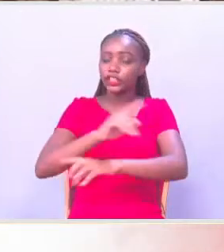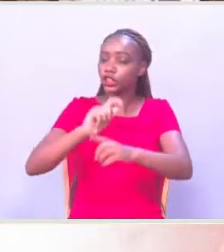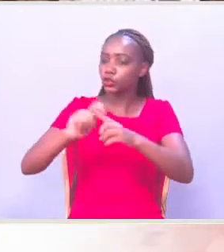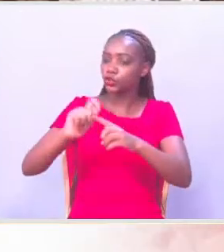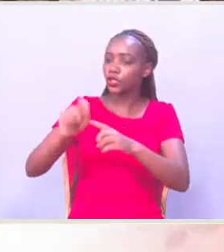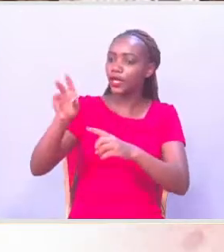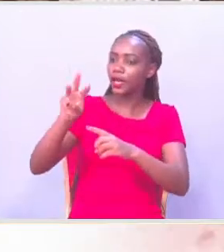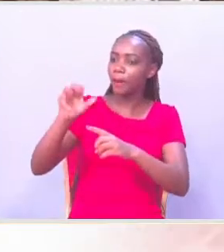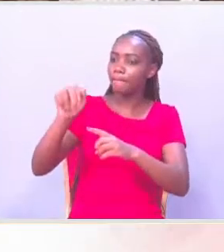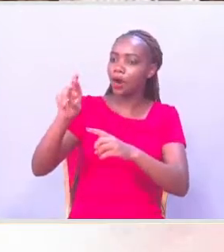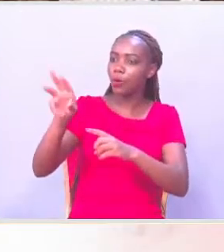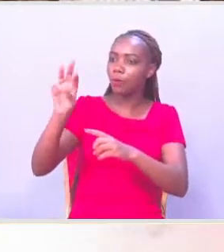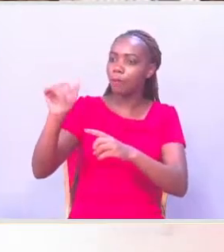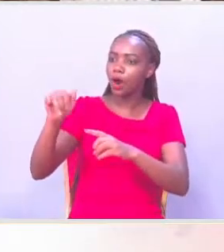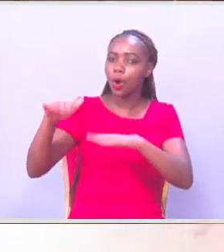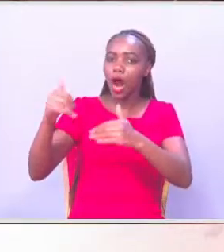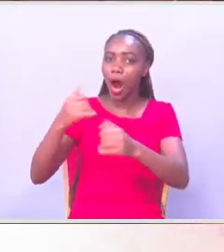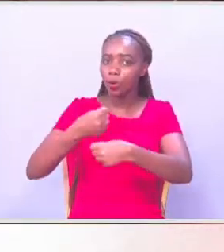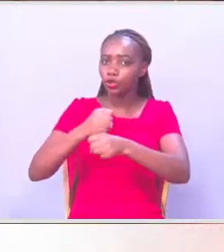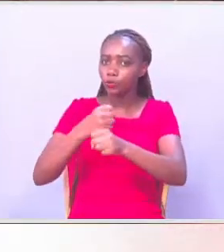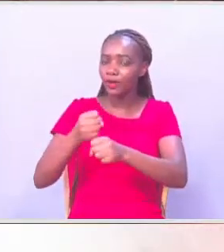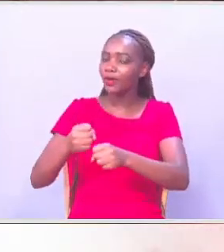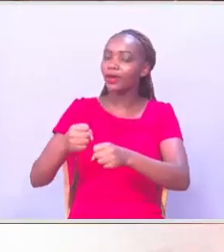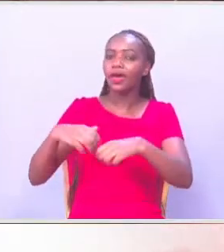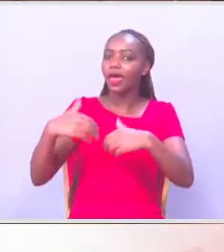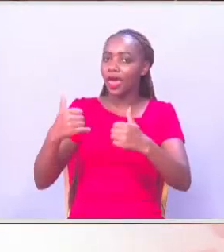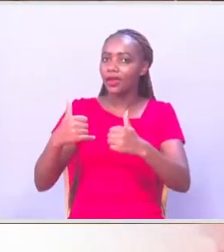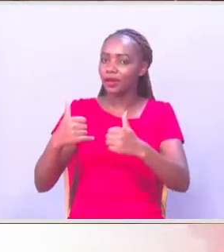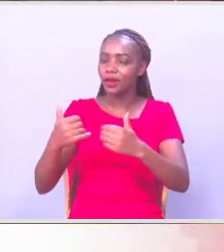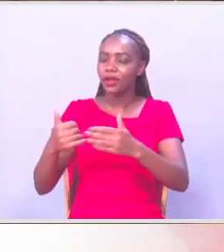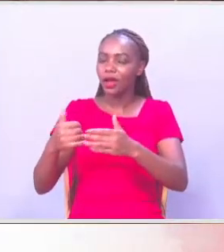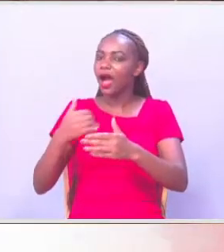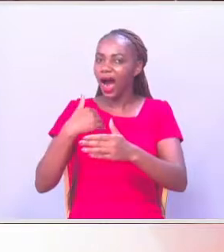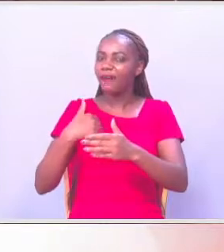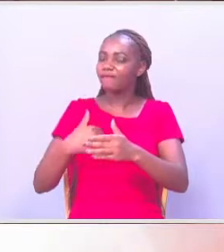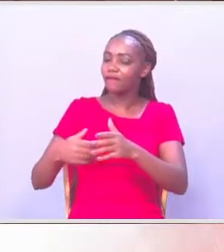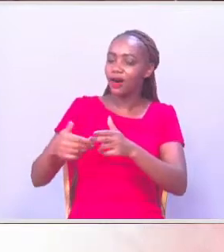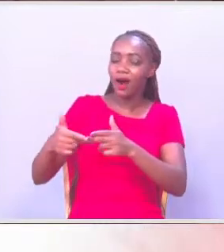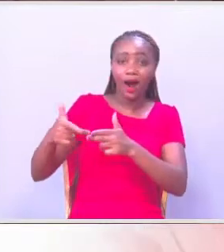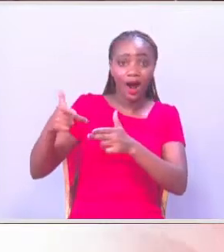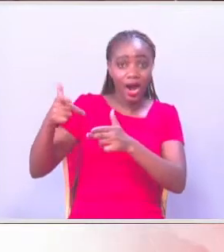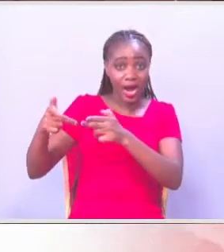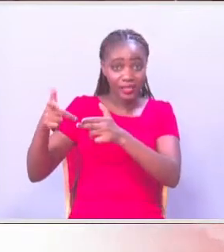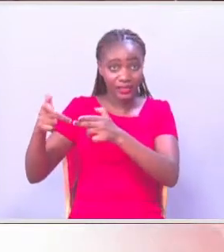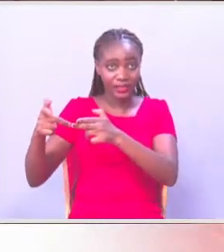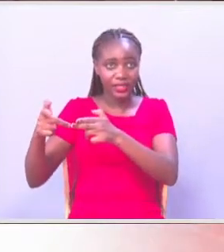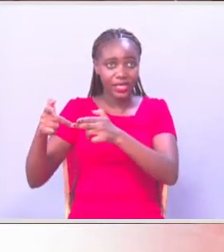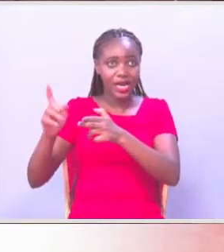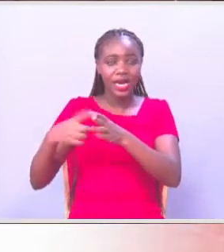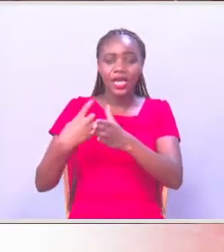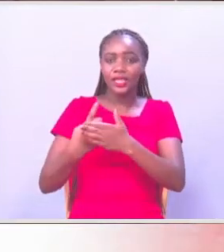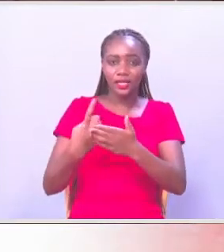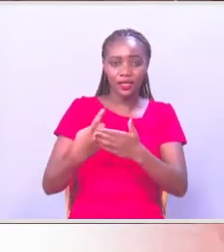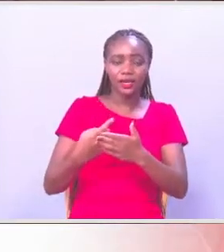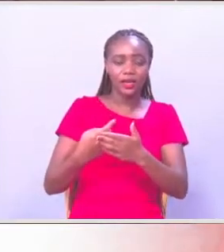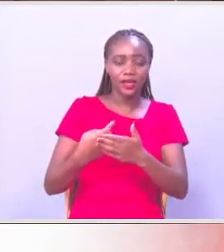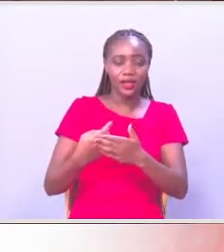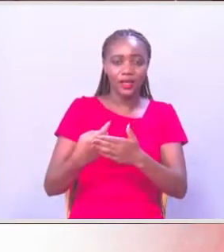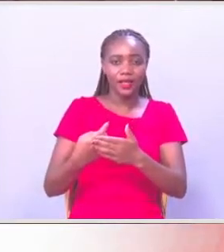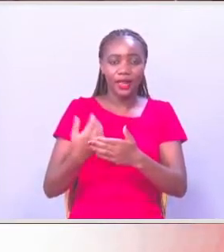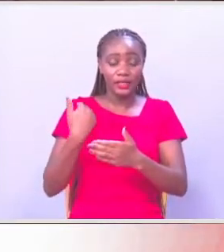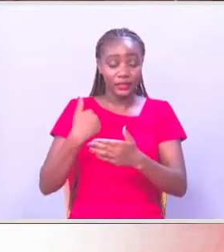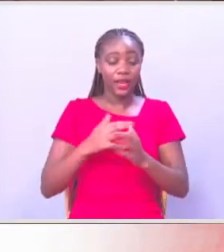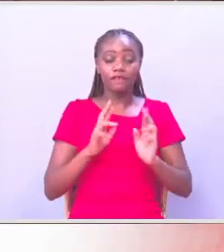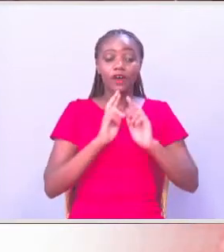MauMau fighters on how to make firearms. Wakati nilisawa county, nikanja nikaripoti because that is what we call